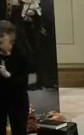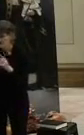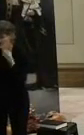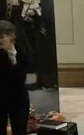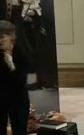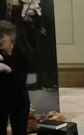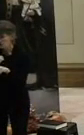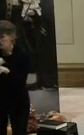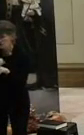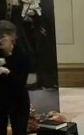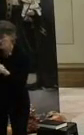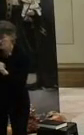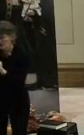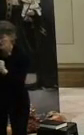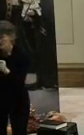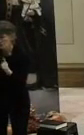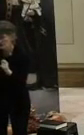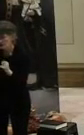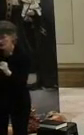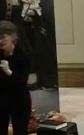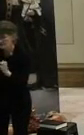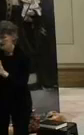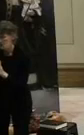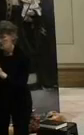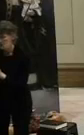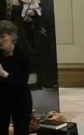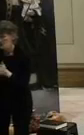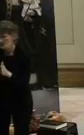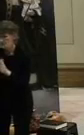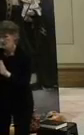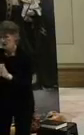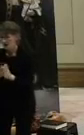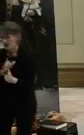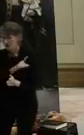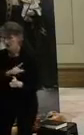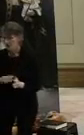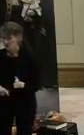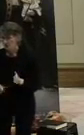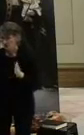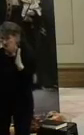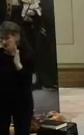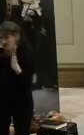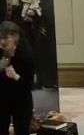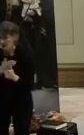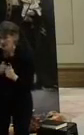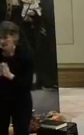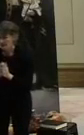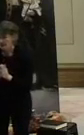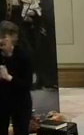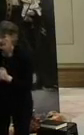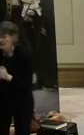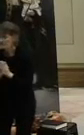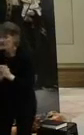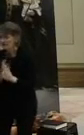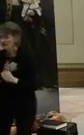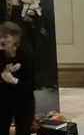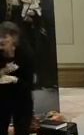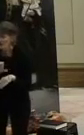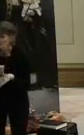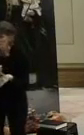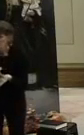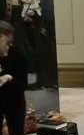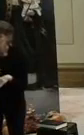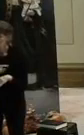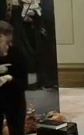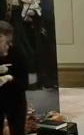them in their final hours. Let us pray to the Lord. Lord, hear our prayers. For our parish, as we enter